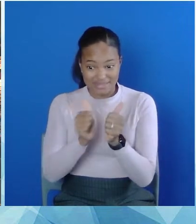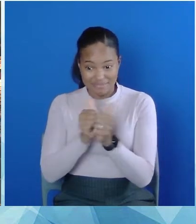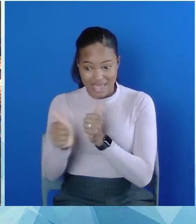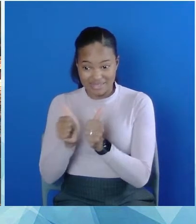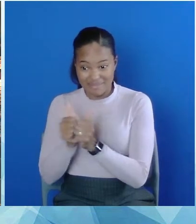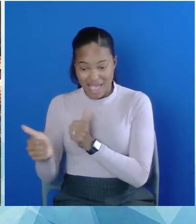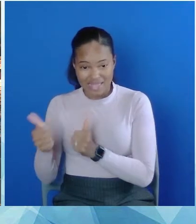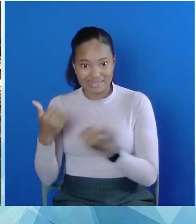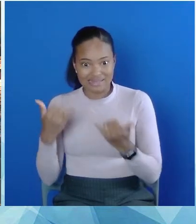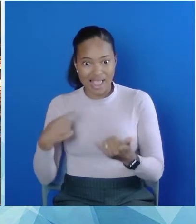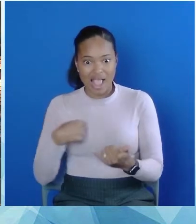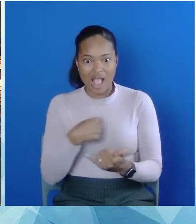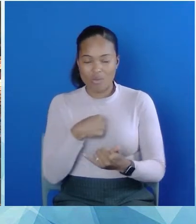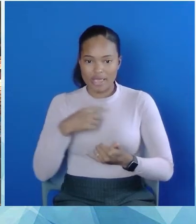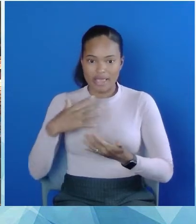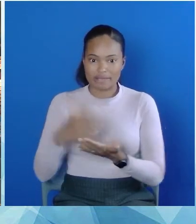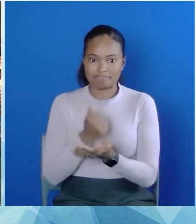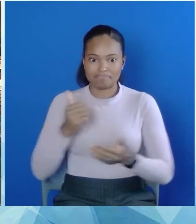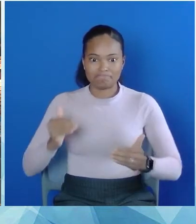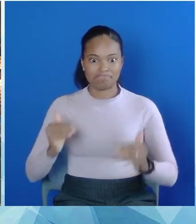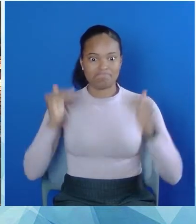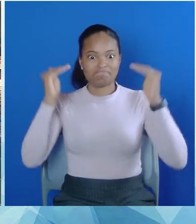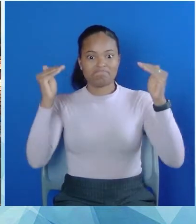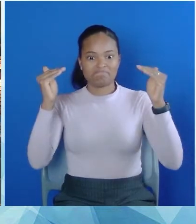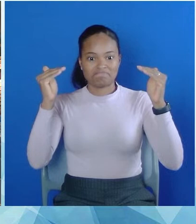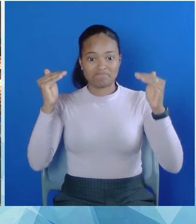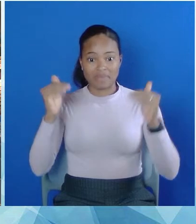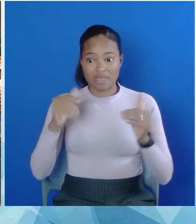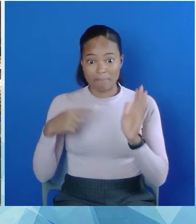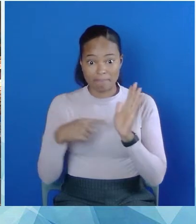forward. Those bills have been